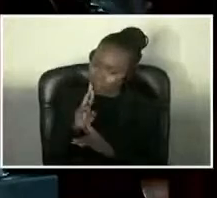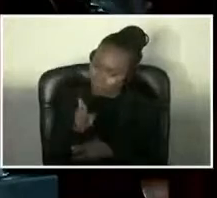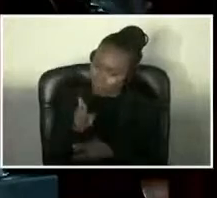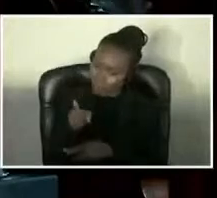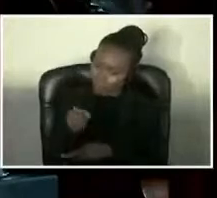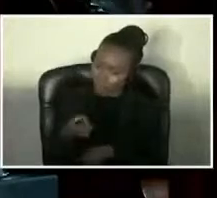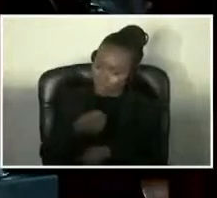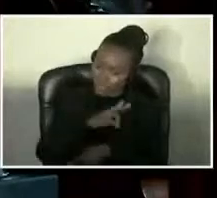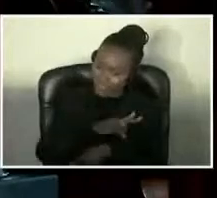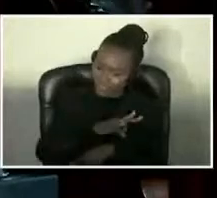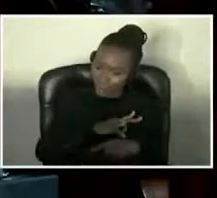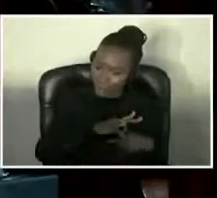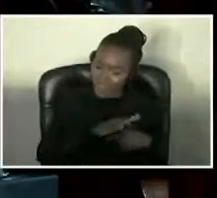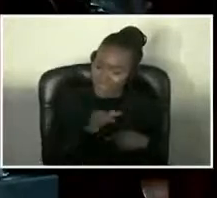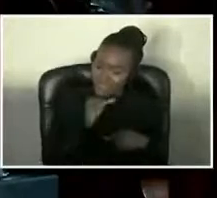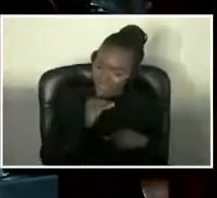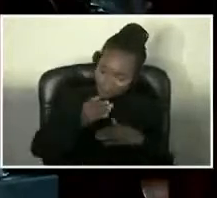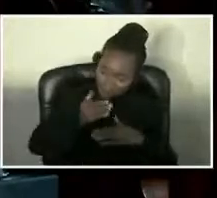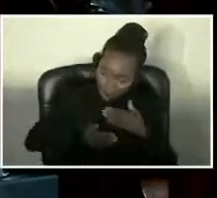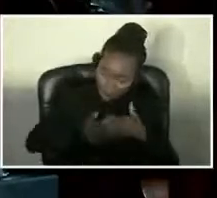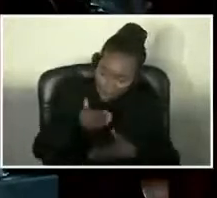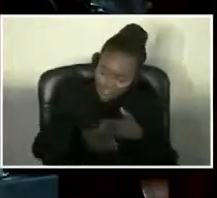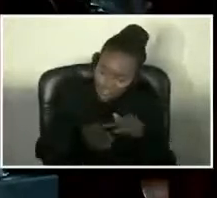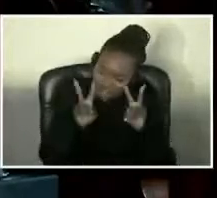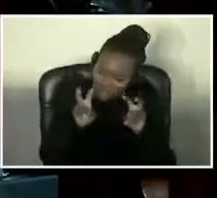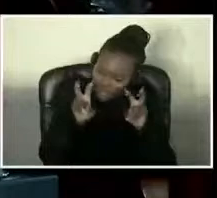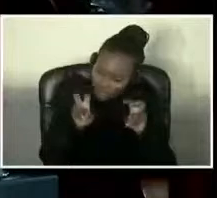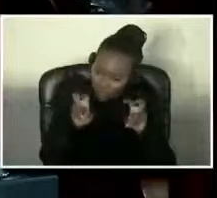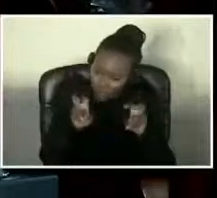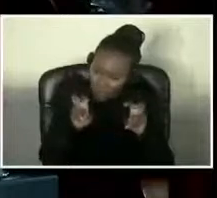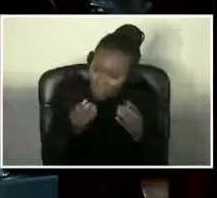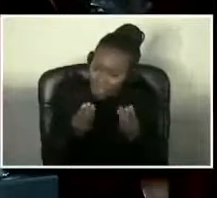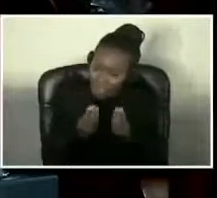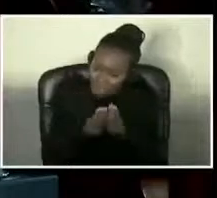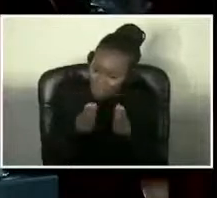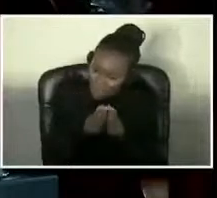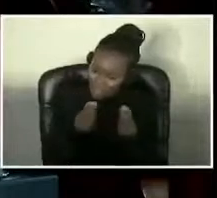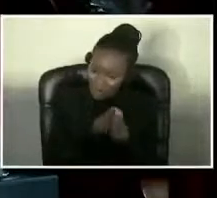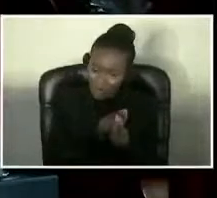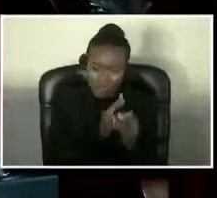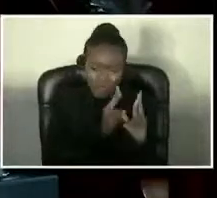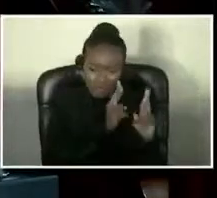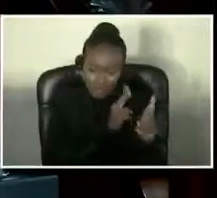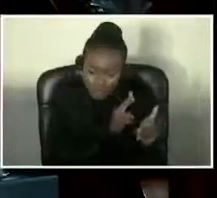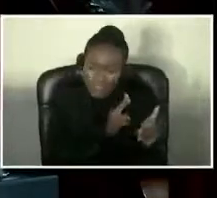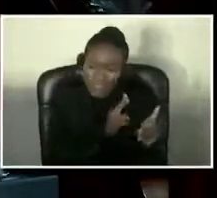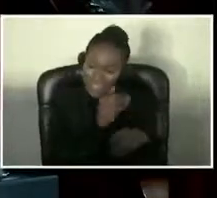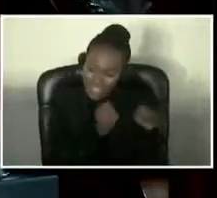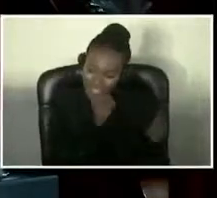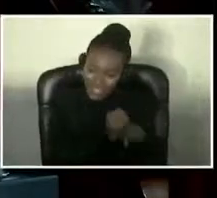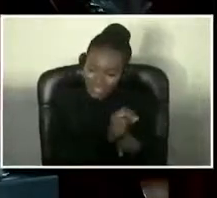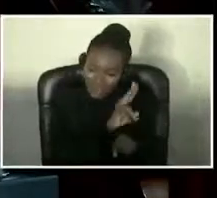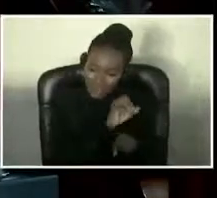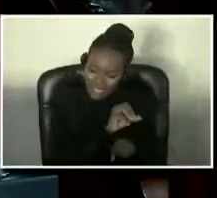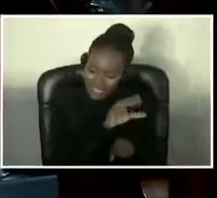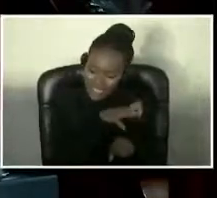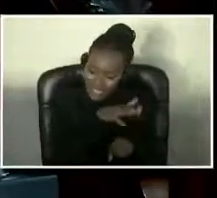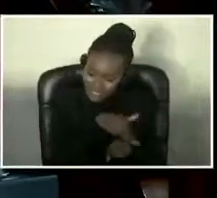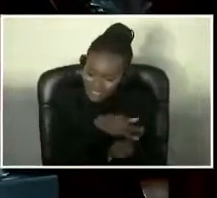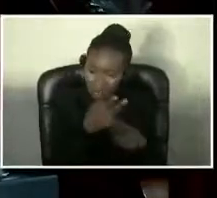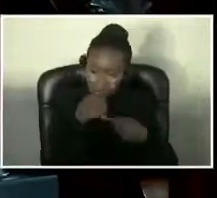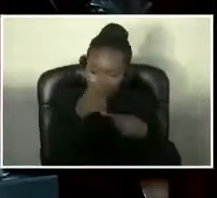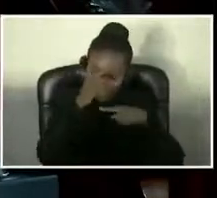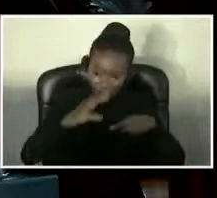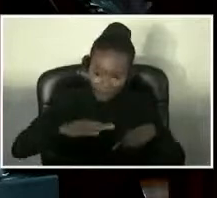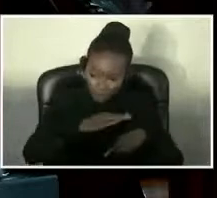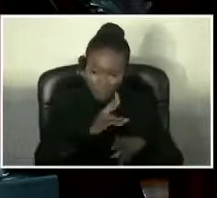an operational method a matter that we reported to for 2019 report follow commit psychological 2020 degree portfolio